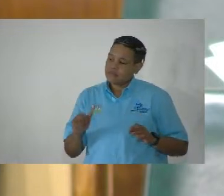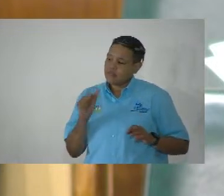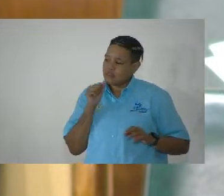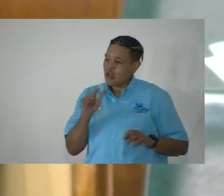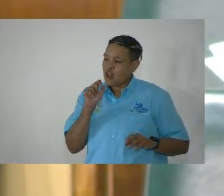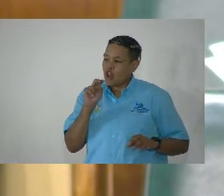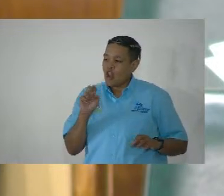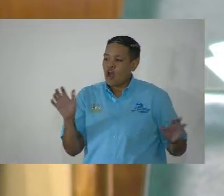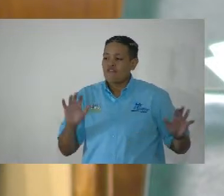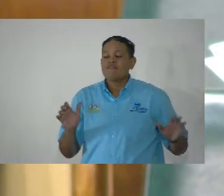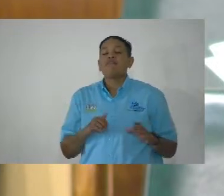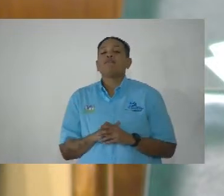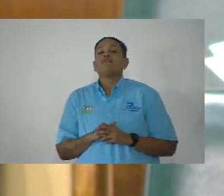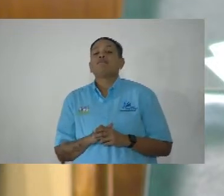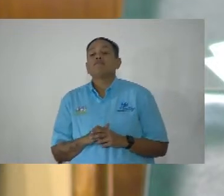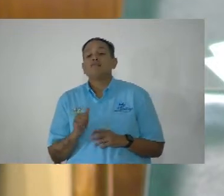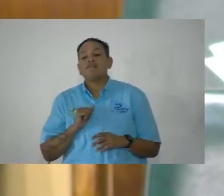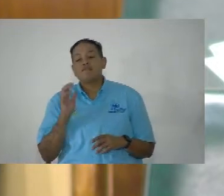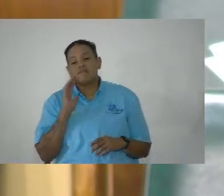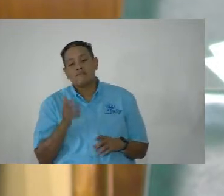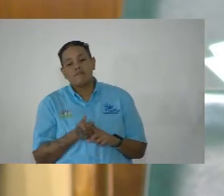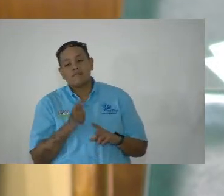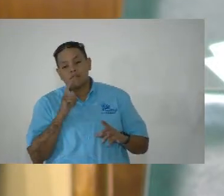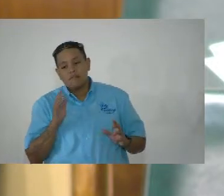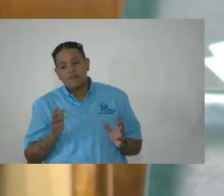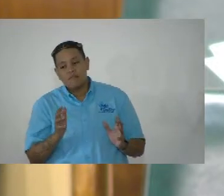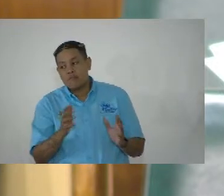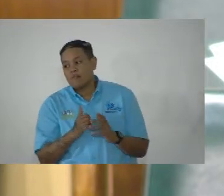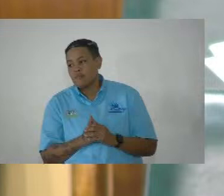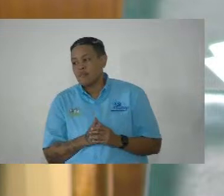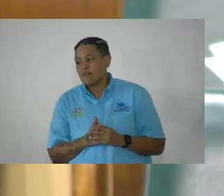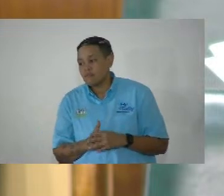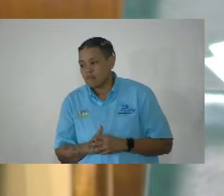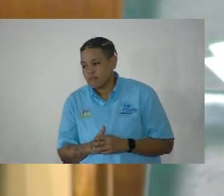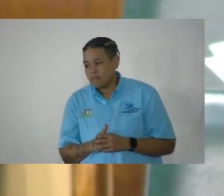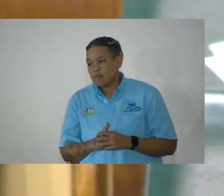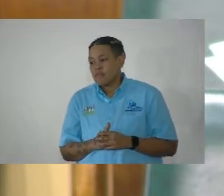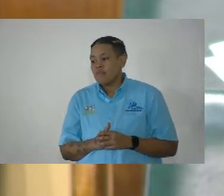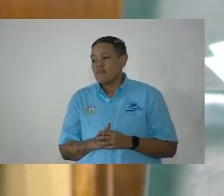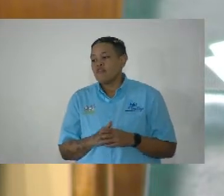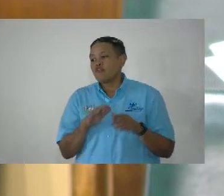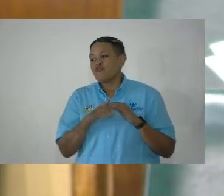love. And so I would urge my